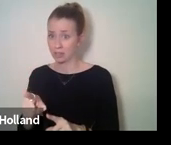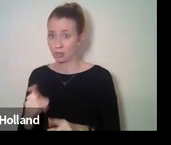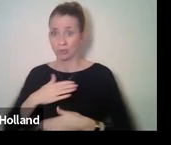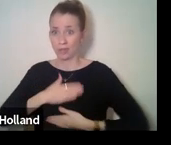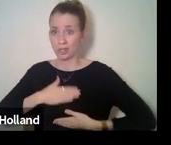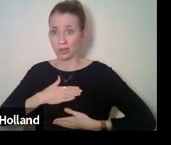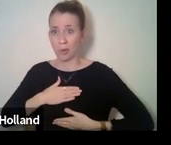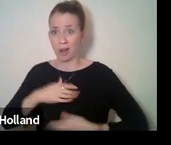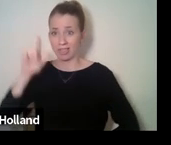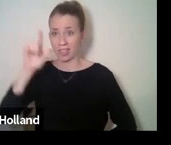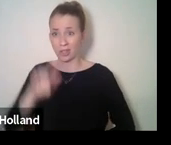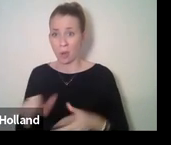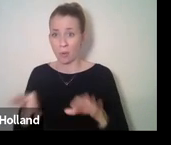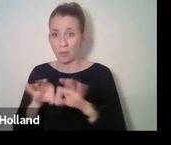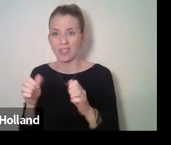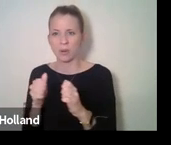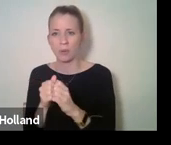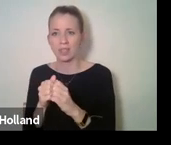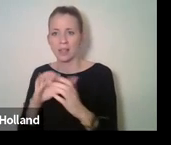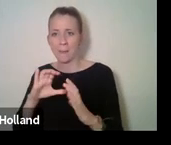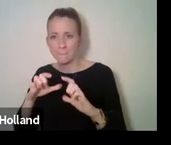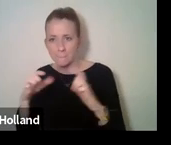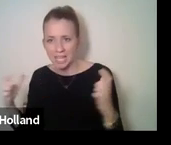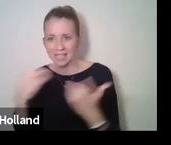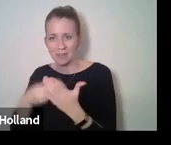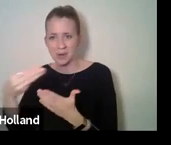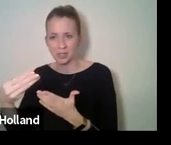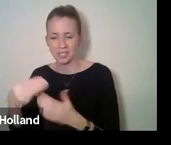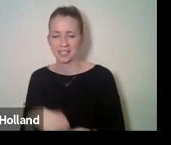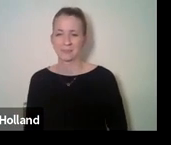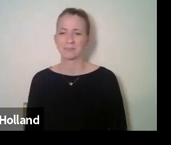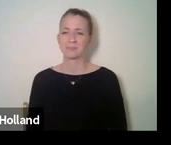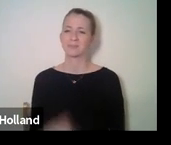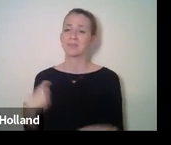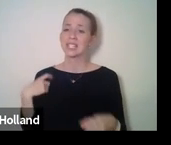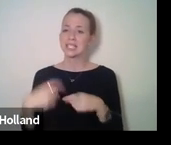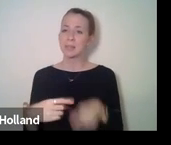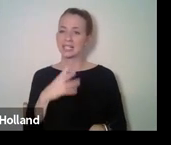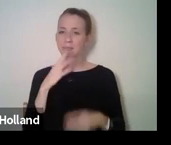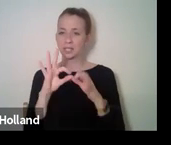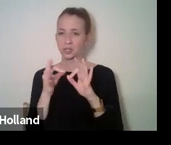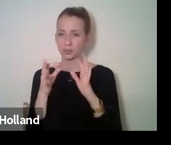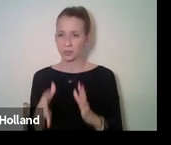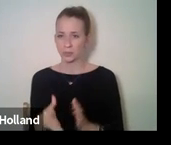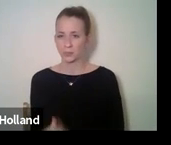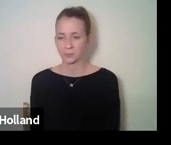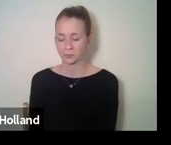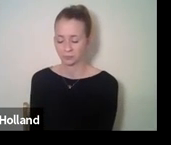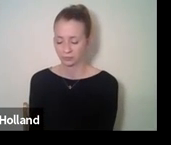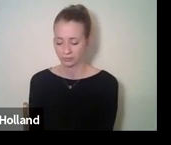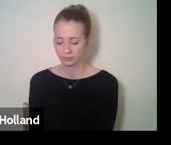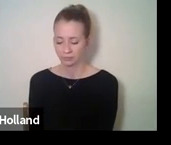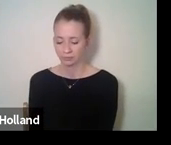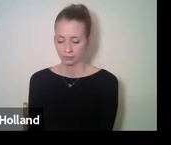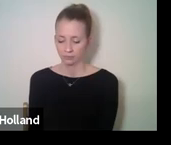Por favor. El CCA crea una opción más para los clientes que tienen beneficios que las otras opciones